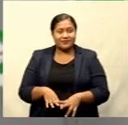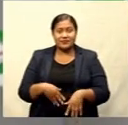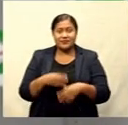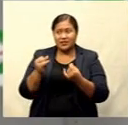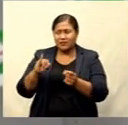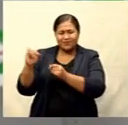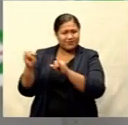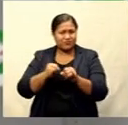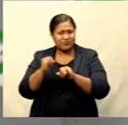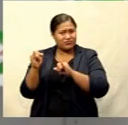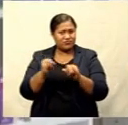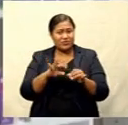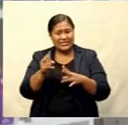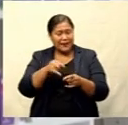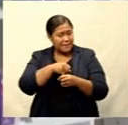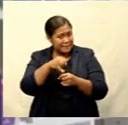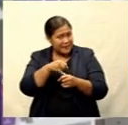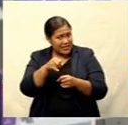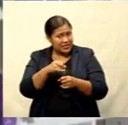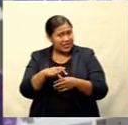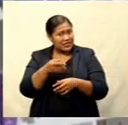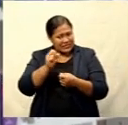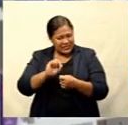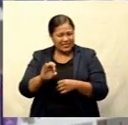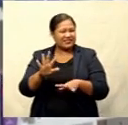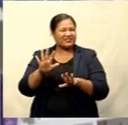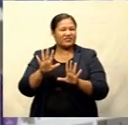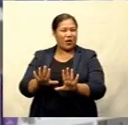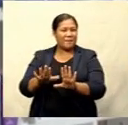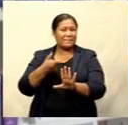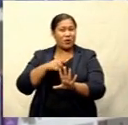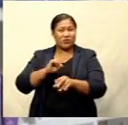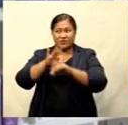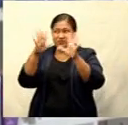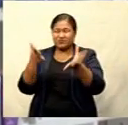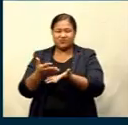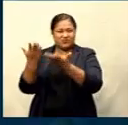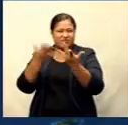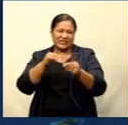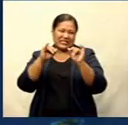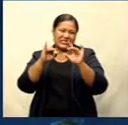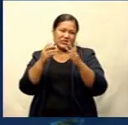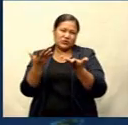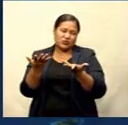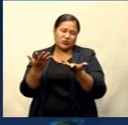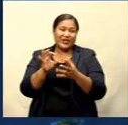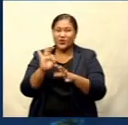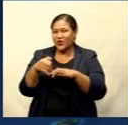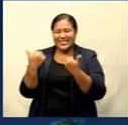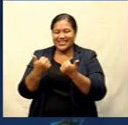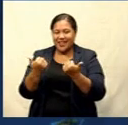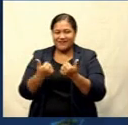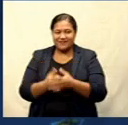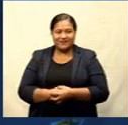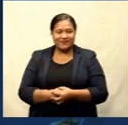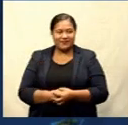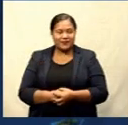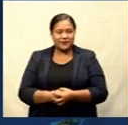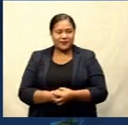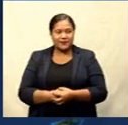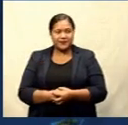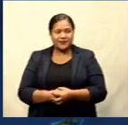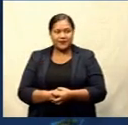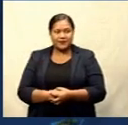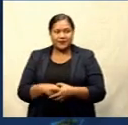some consumables and medicine remain constrained due to the global supply chain issues. Raw ingredients as well, which